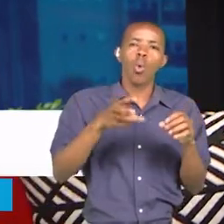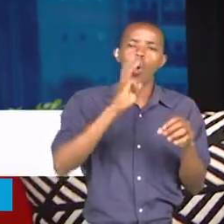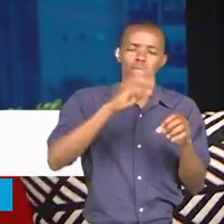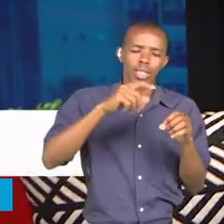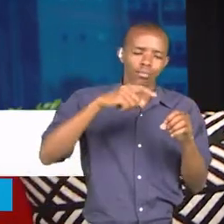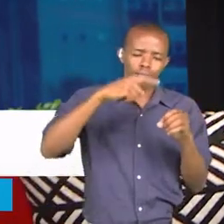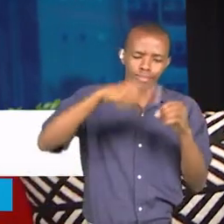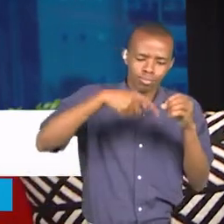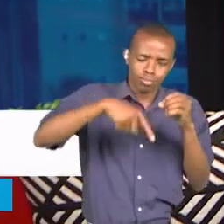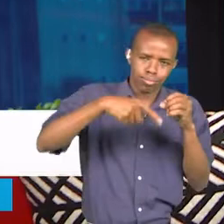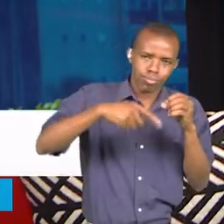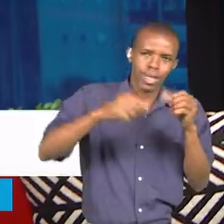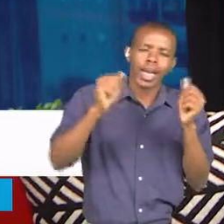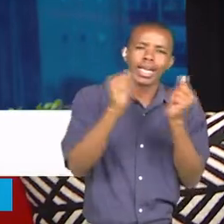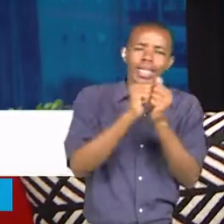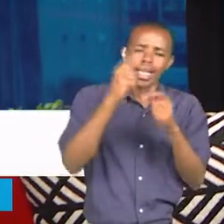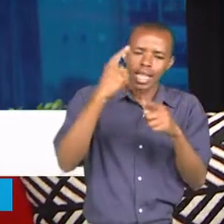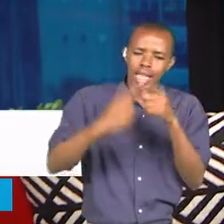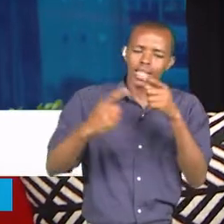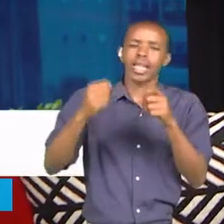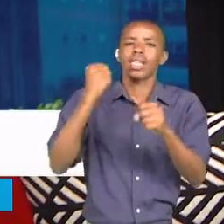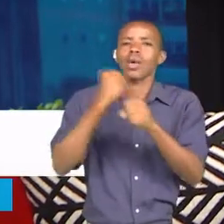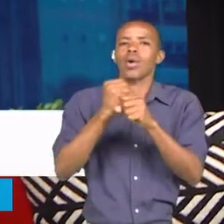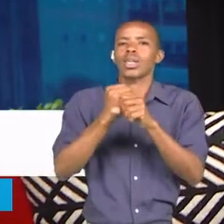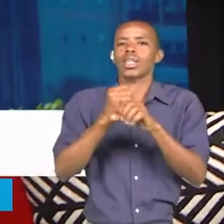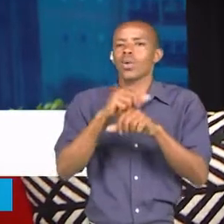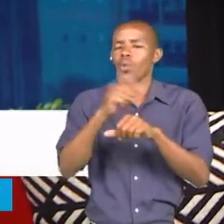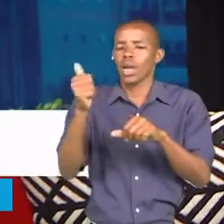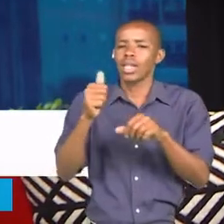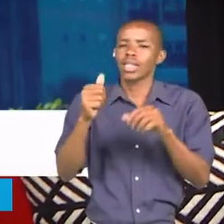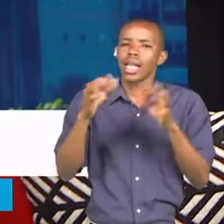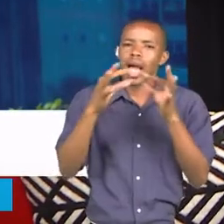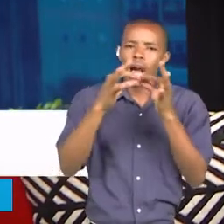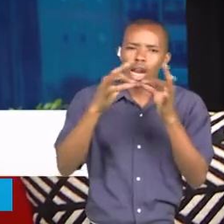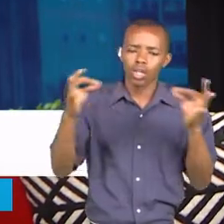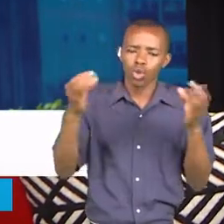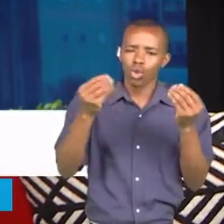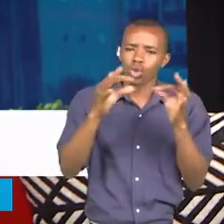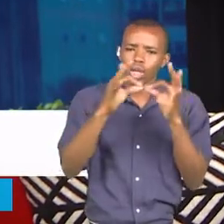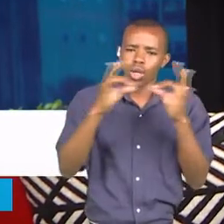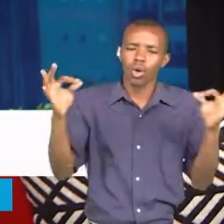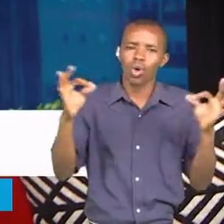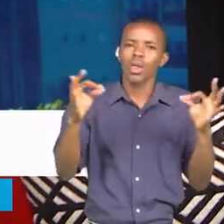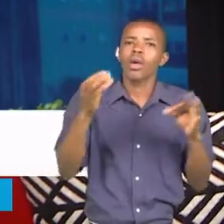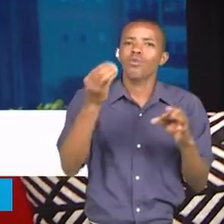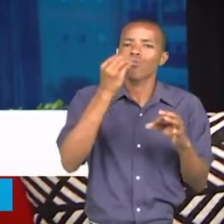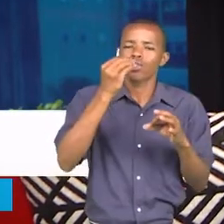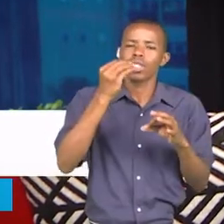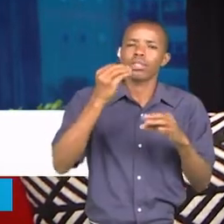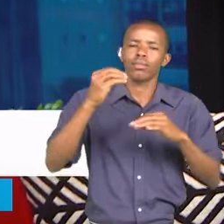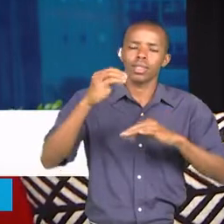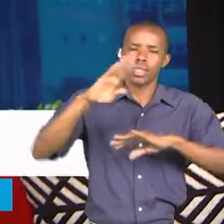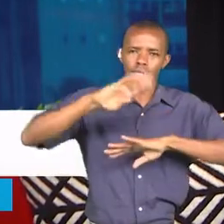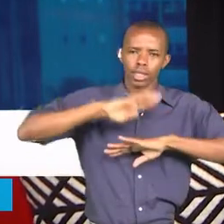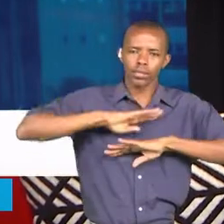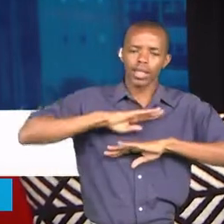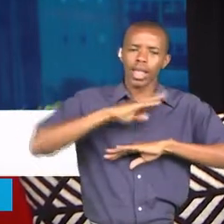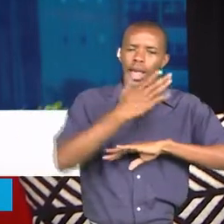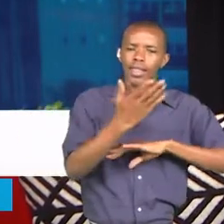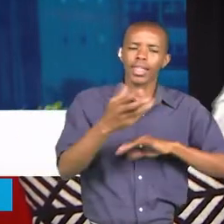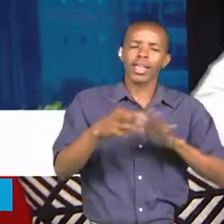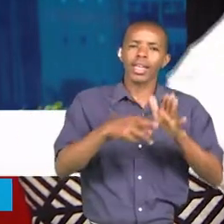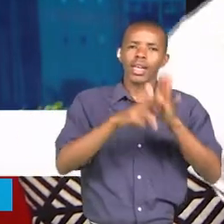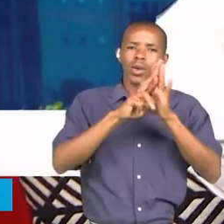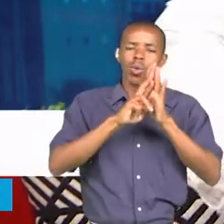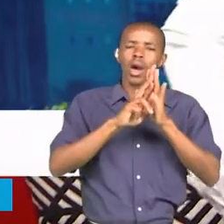back 10 years later, it's still there and working. Those can be long term, but really when it comes to issues to do with food insecurity, this is something that requires a